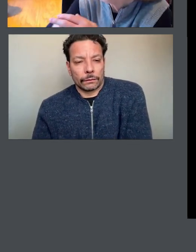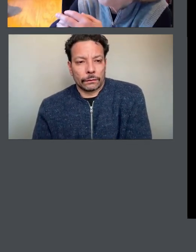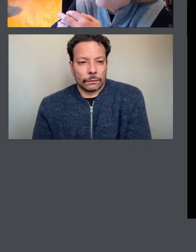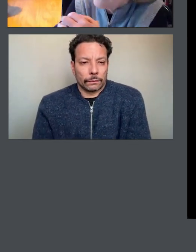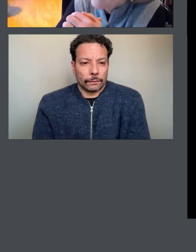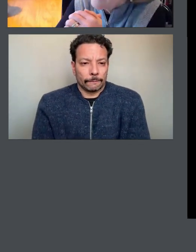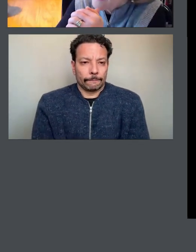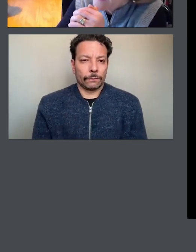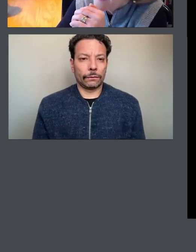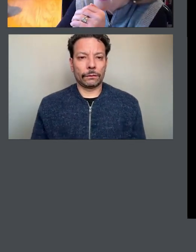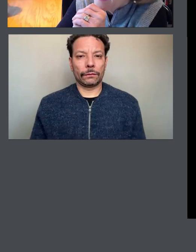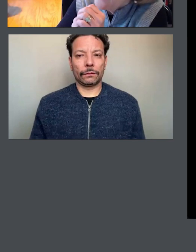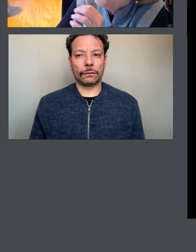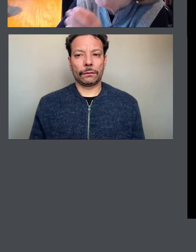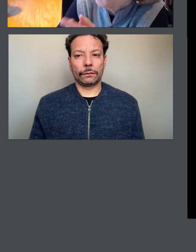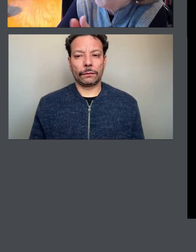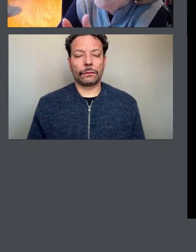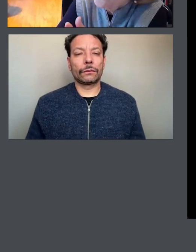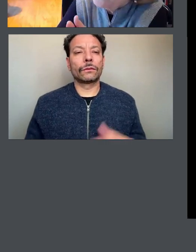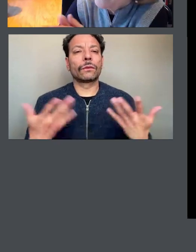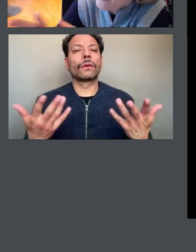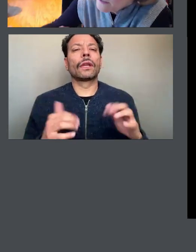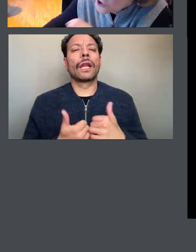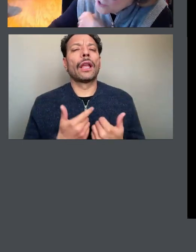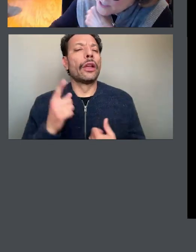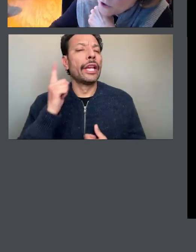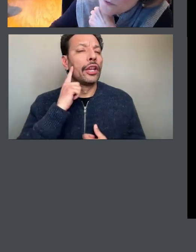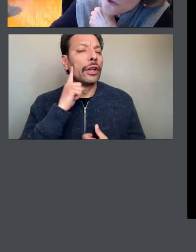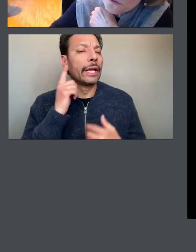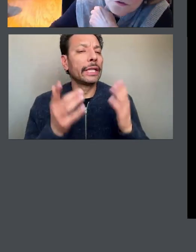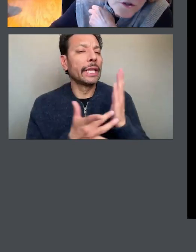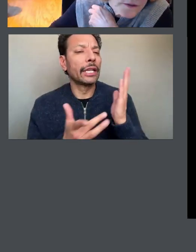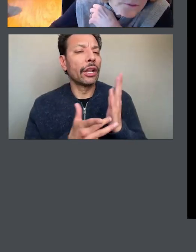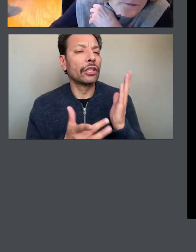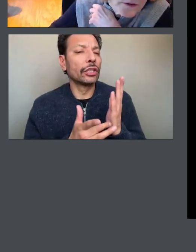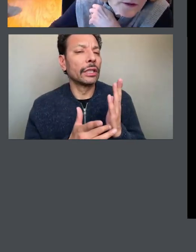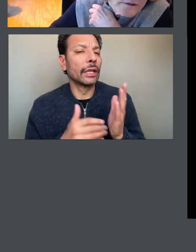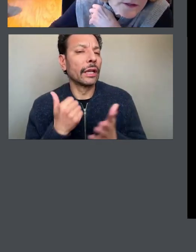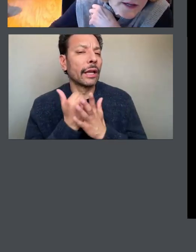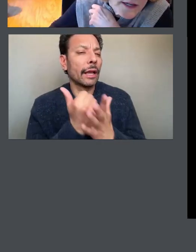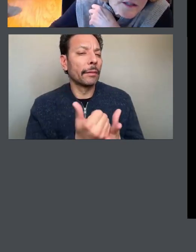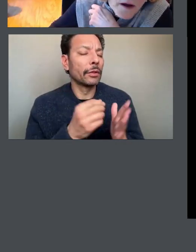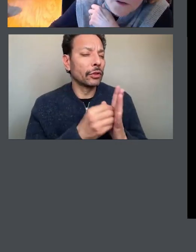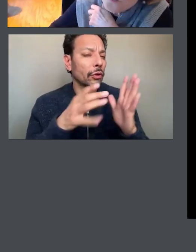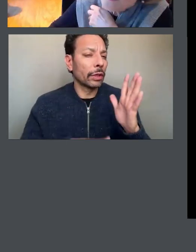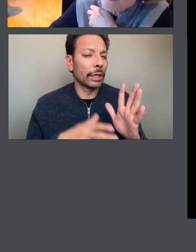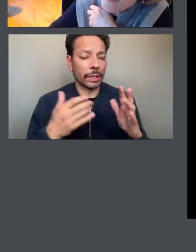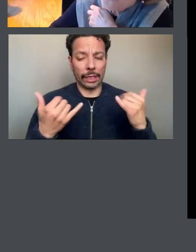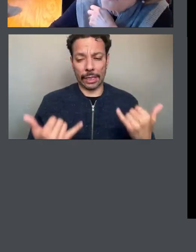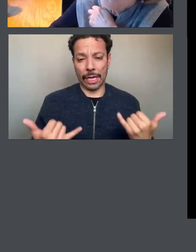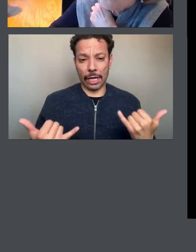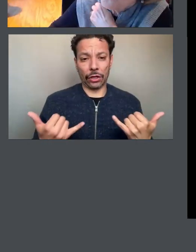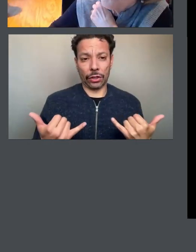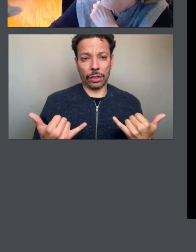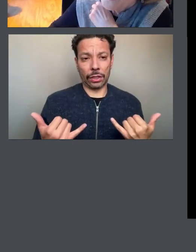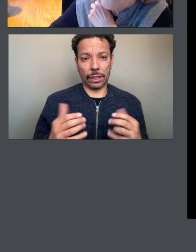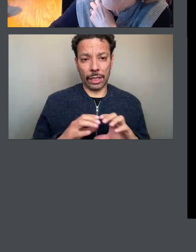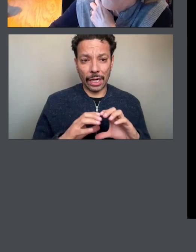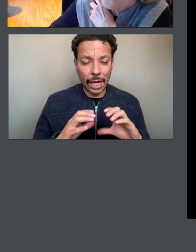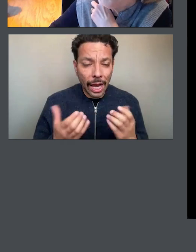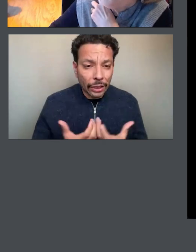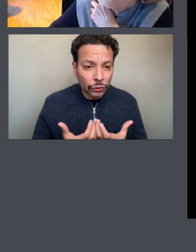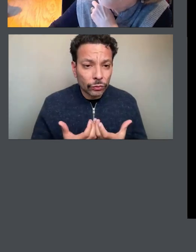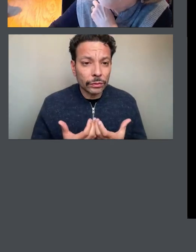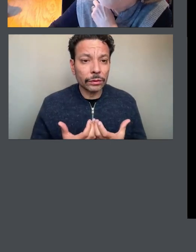So how do hearing technologies help students in today's modern classrooms? Because